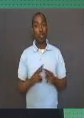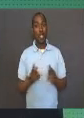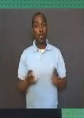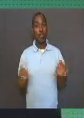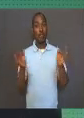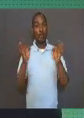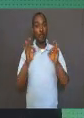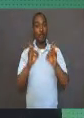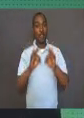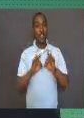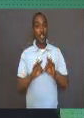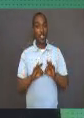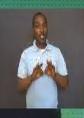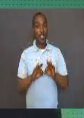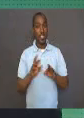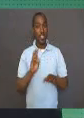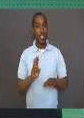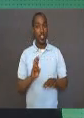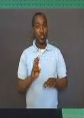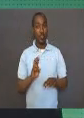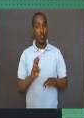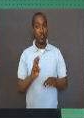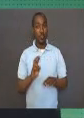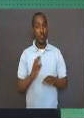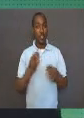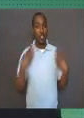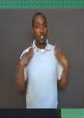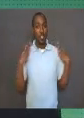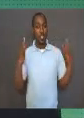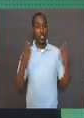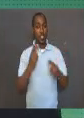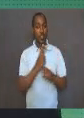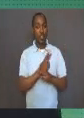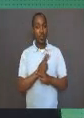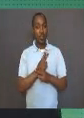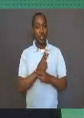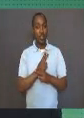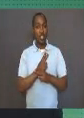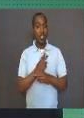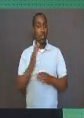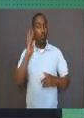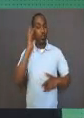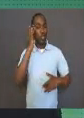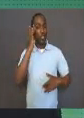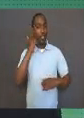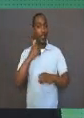important to keep us healthy and protect us against